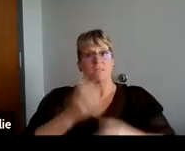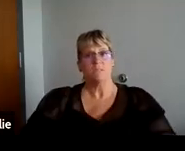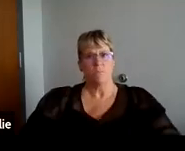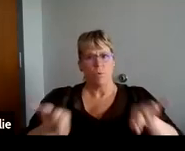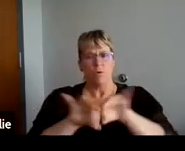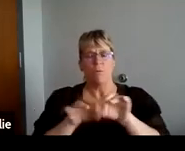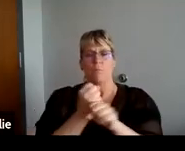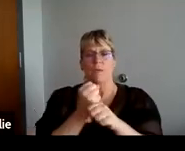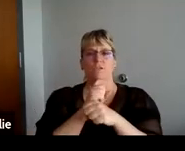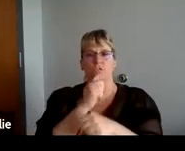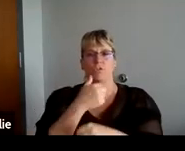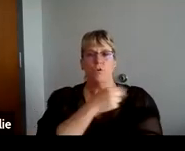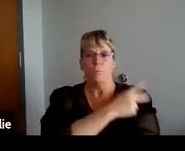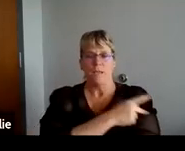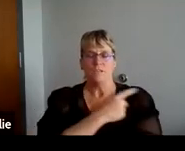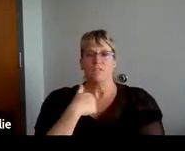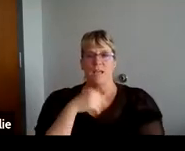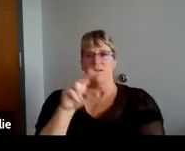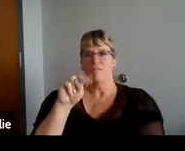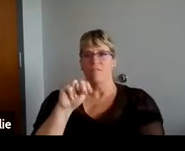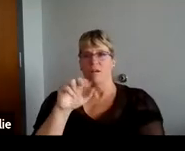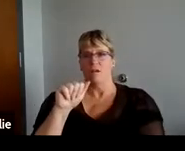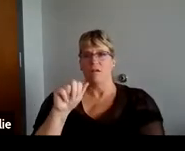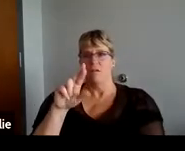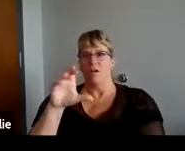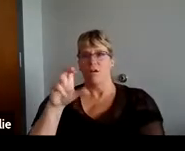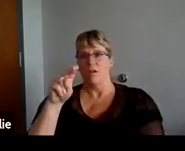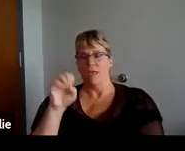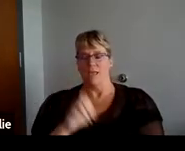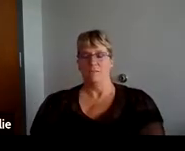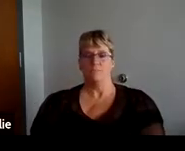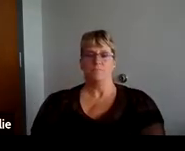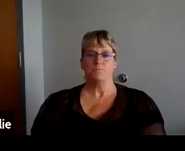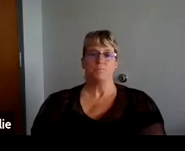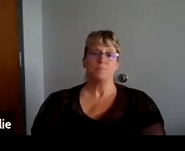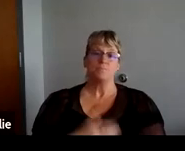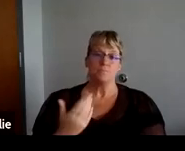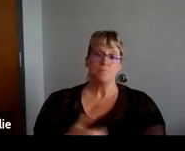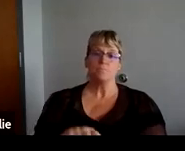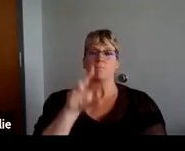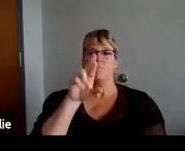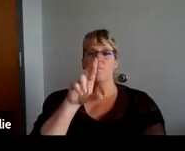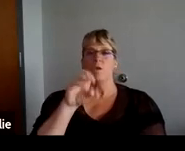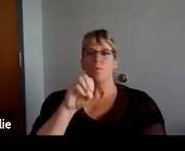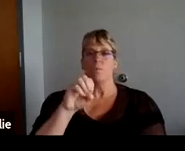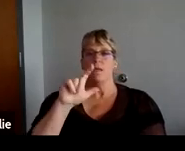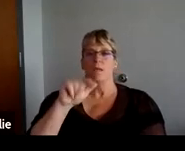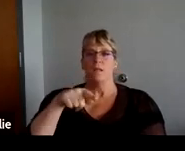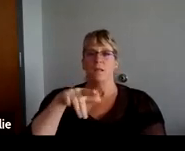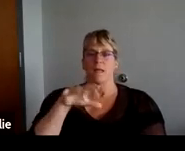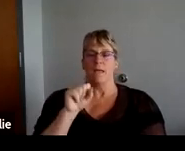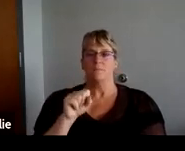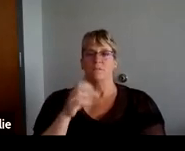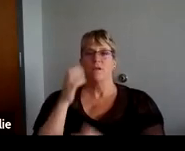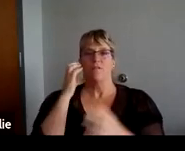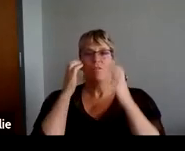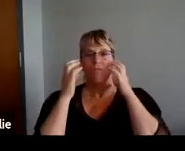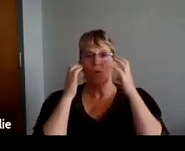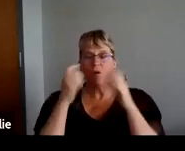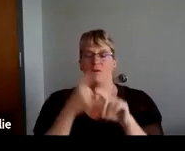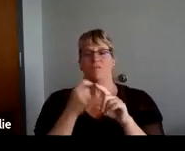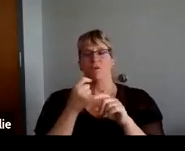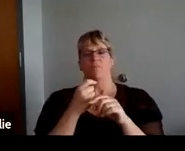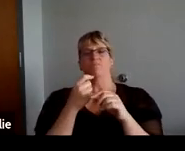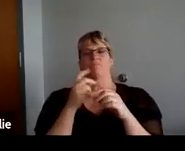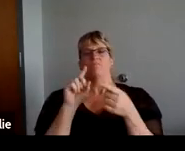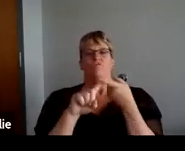sure your patients have Narcan. And then looking at relapse factors, of course, the phone calls from friends,